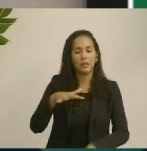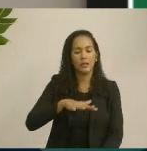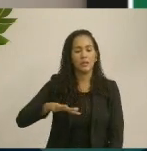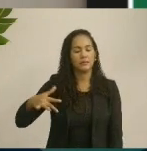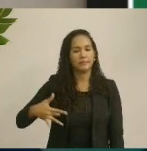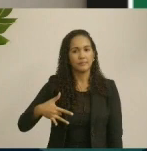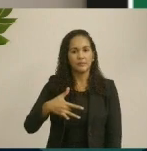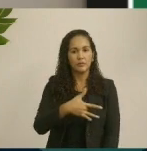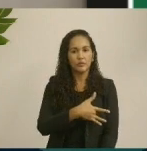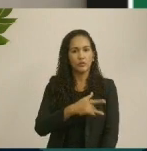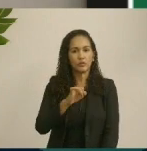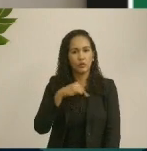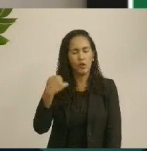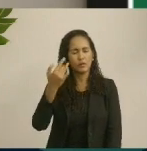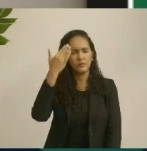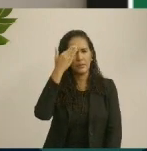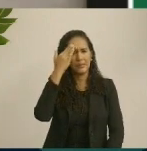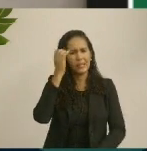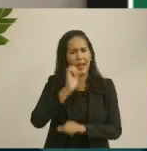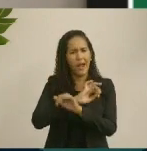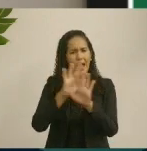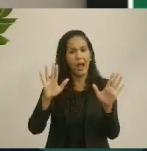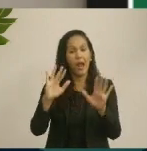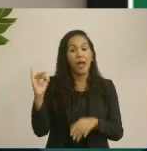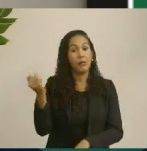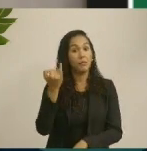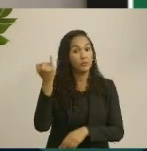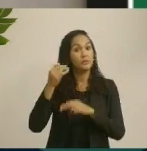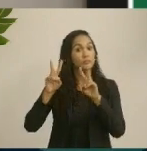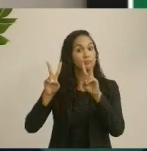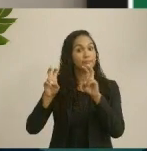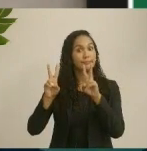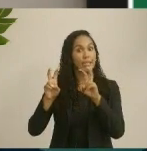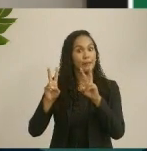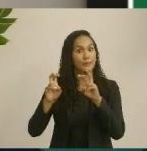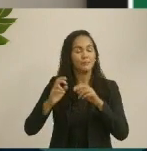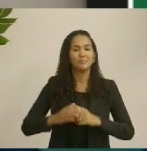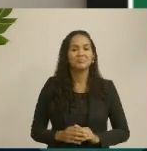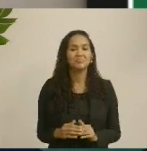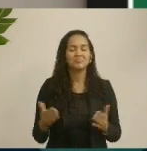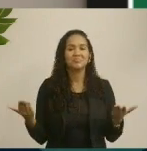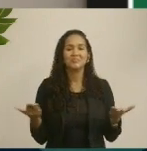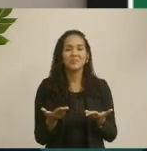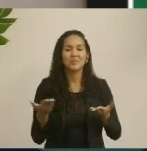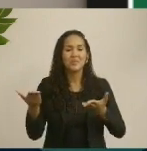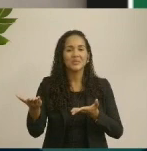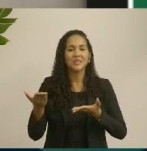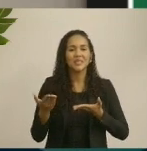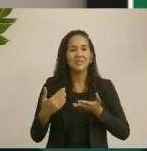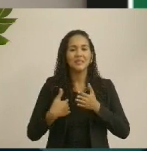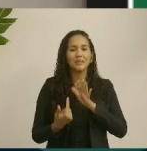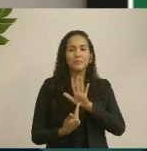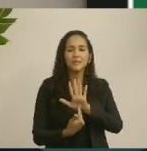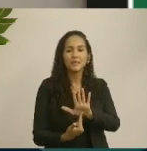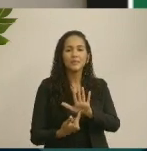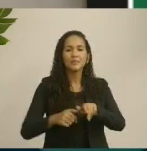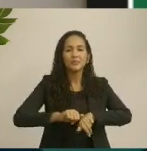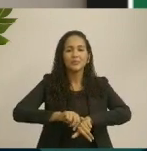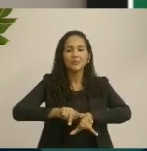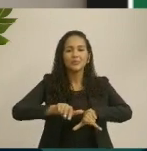this important topic. Today, we will see diverse presentations by SDSN members from